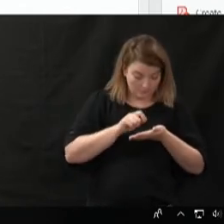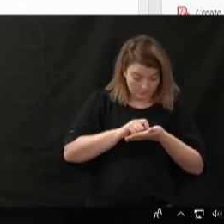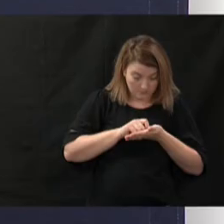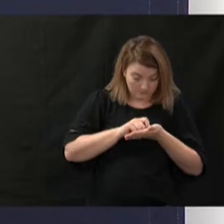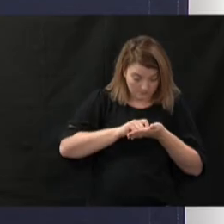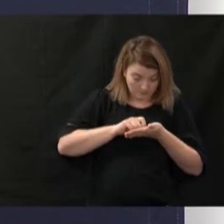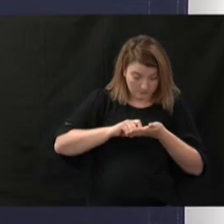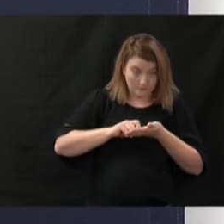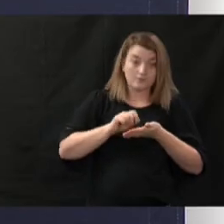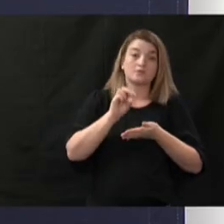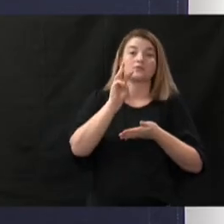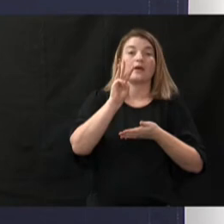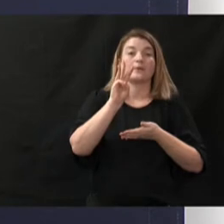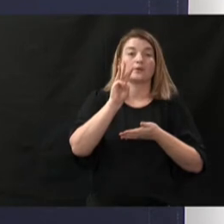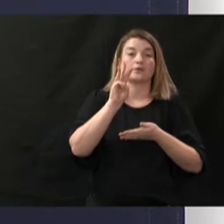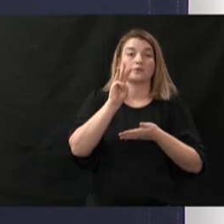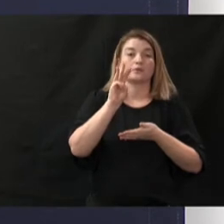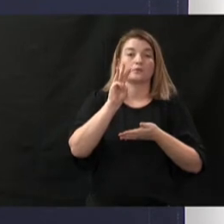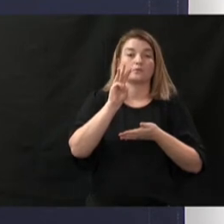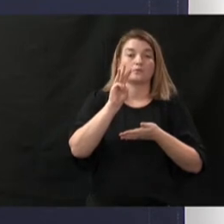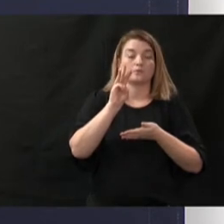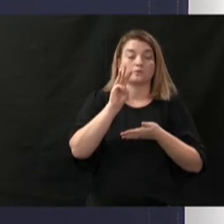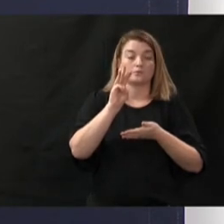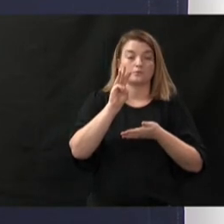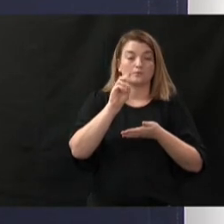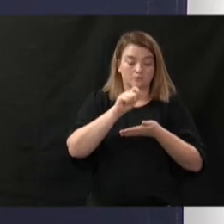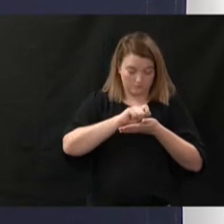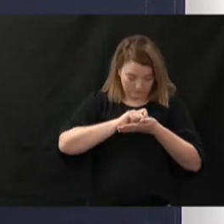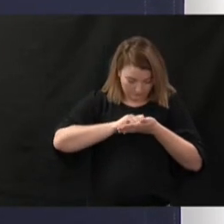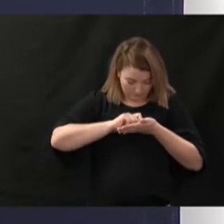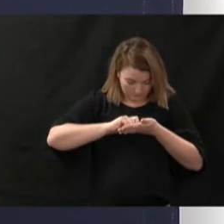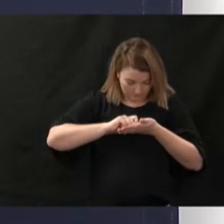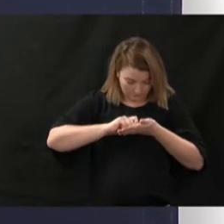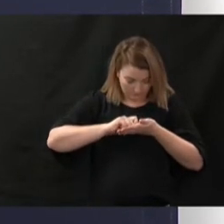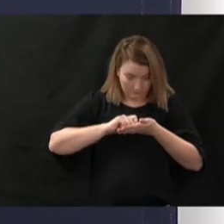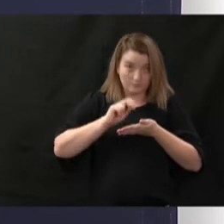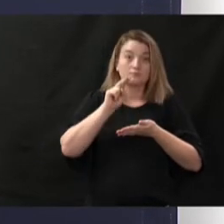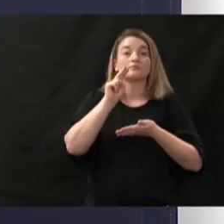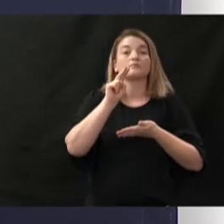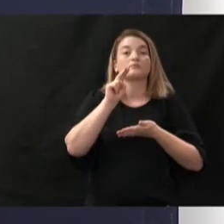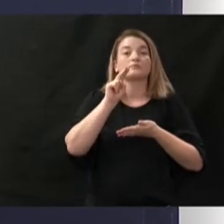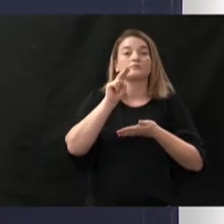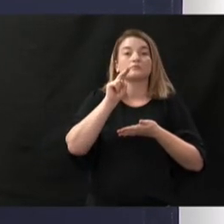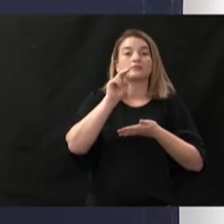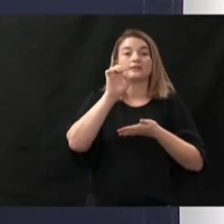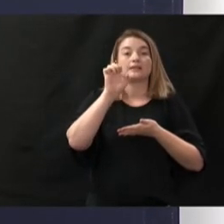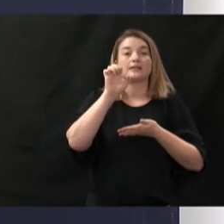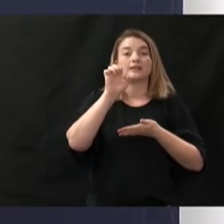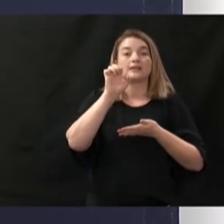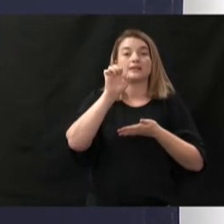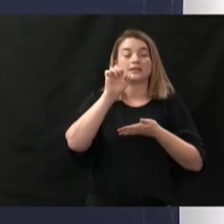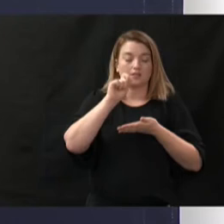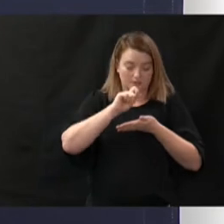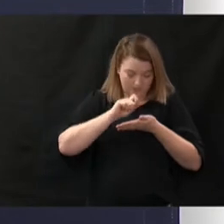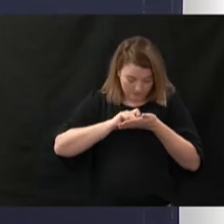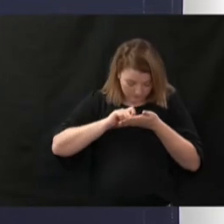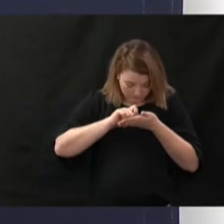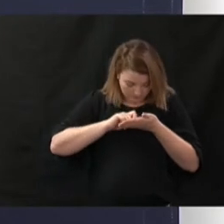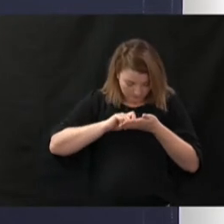that. Everybody, W, now look up here again, get your next letter,